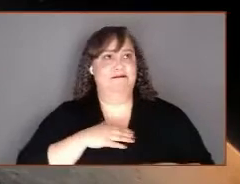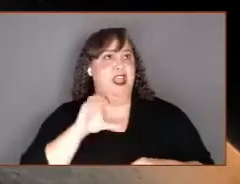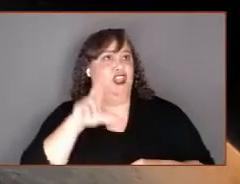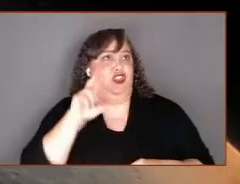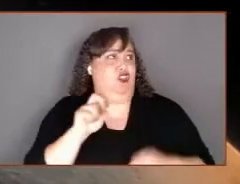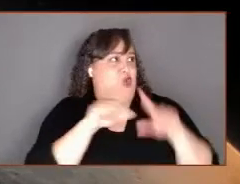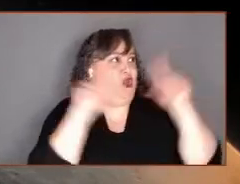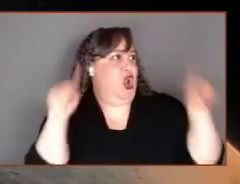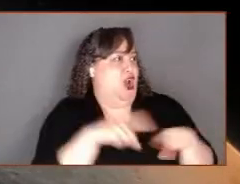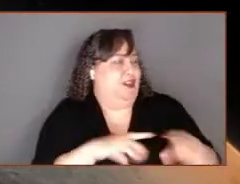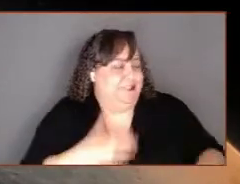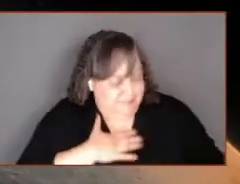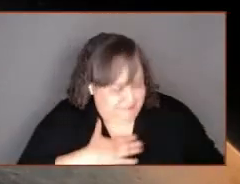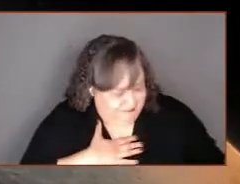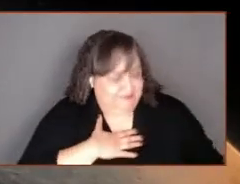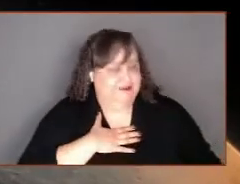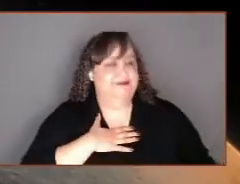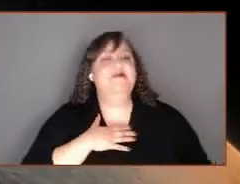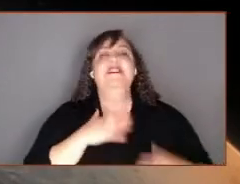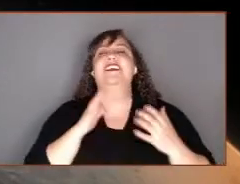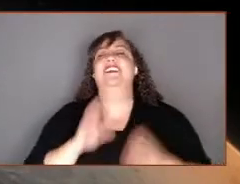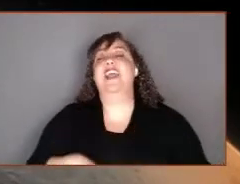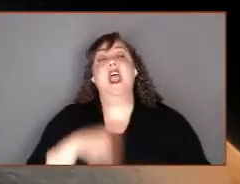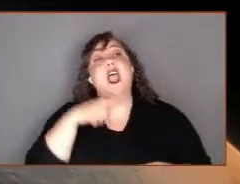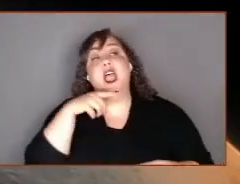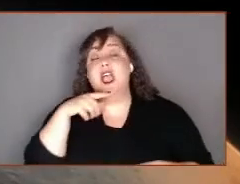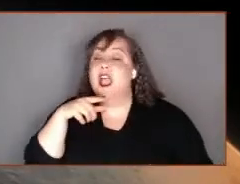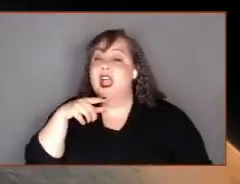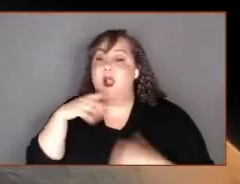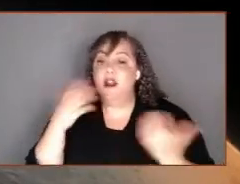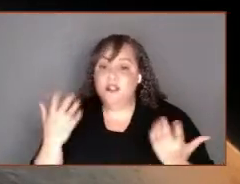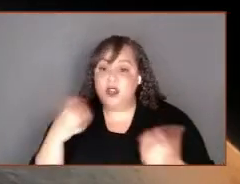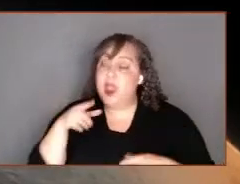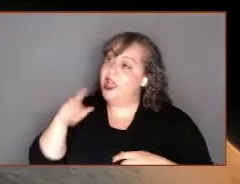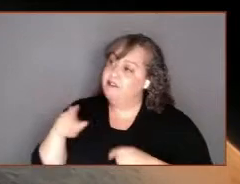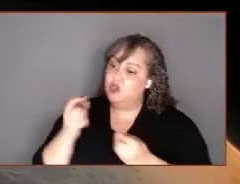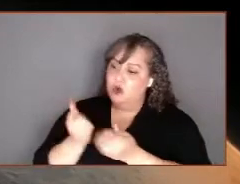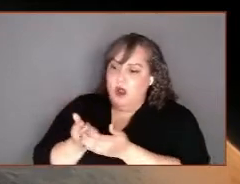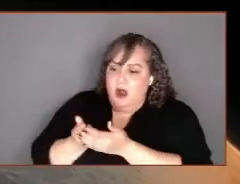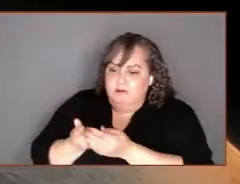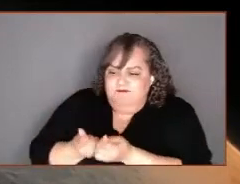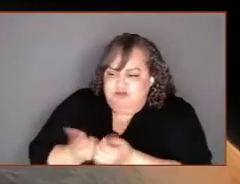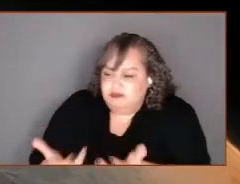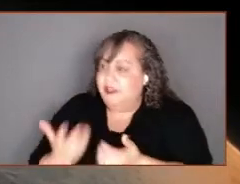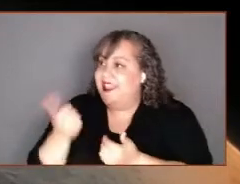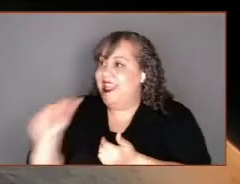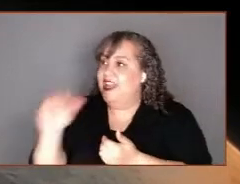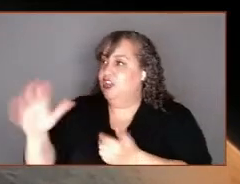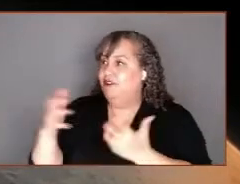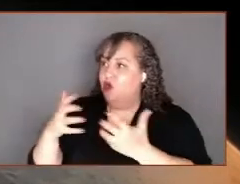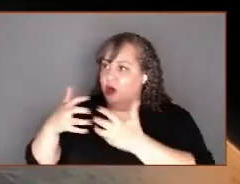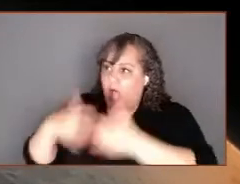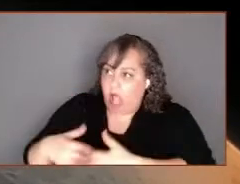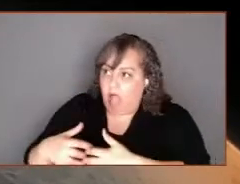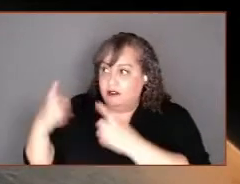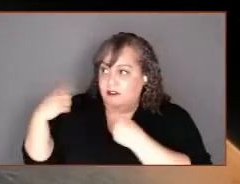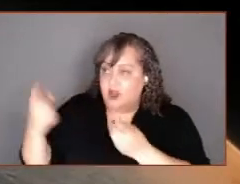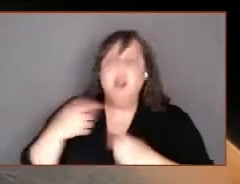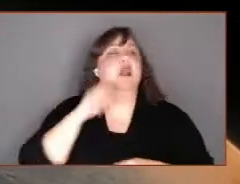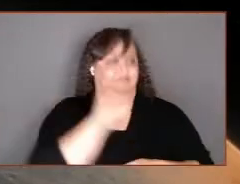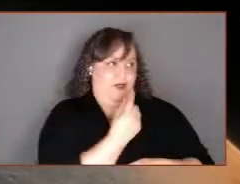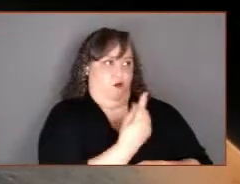through any heating apparatus today to get to this point? Yes, we've already gone through one heating element. But I have great news. A couple hours ago,